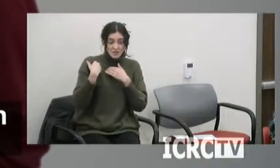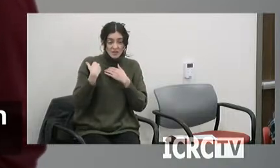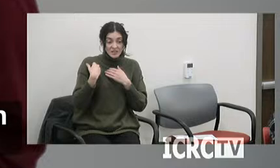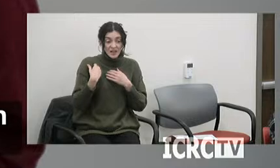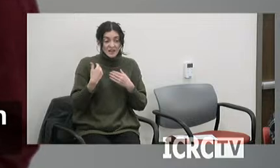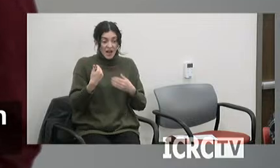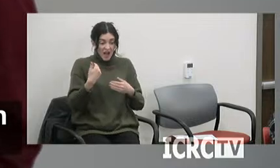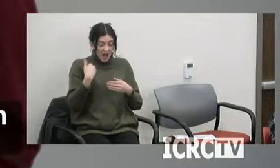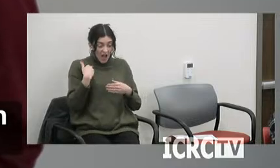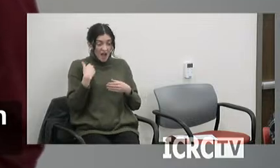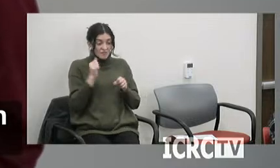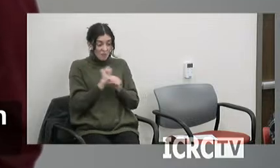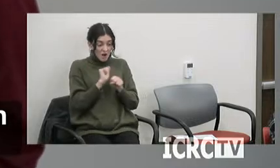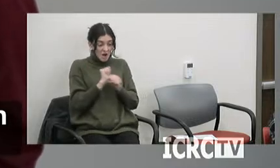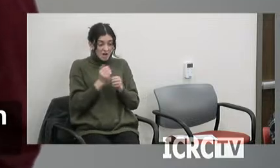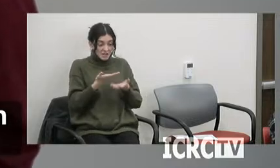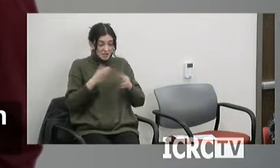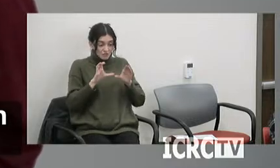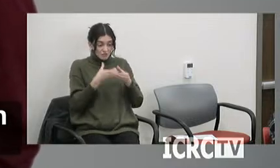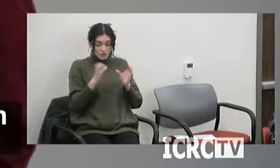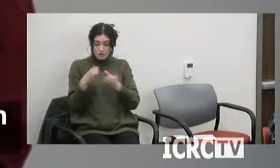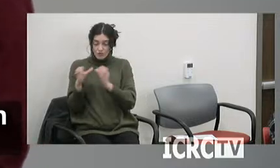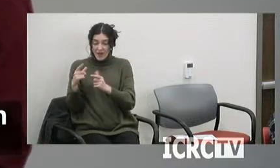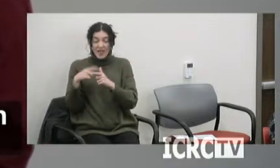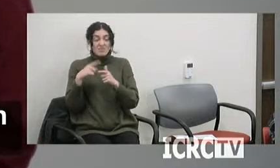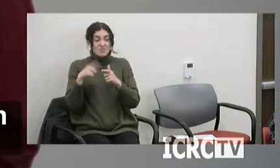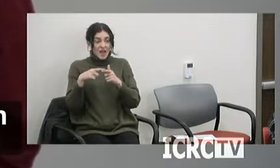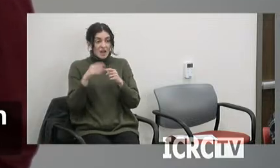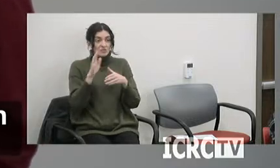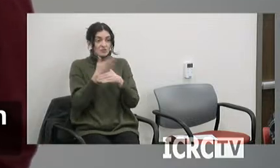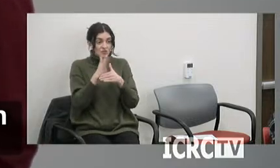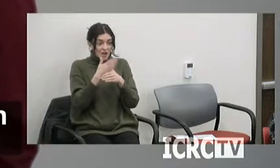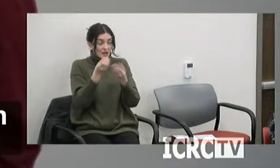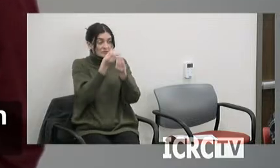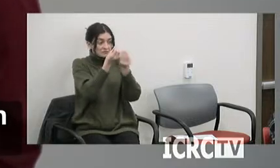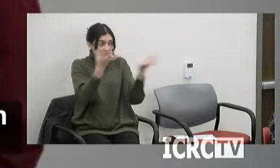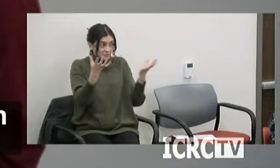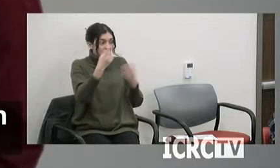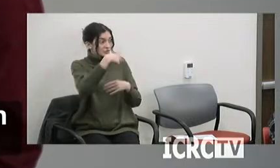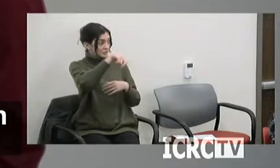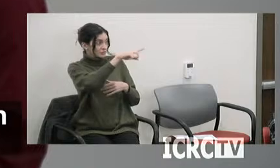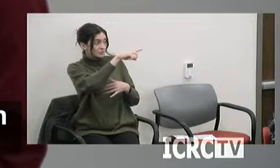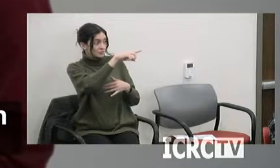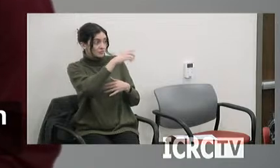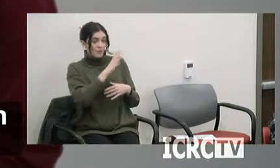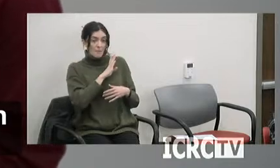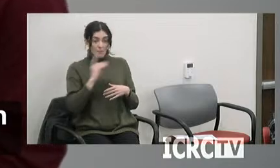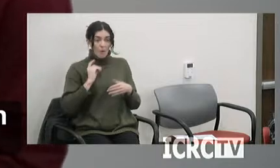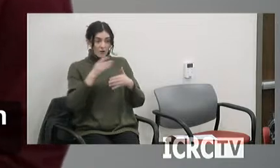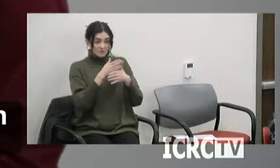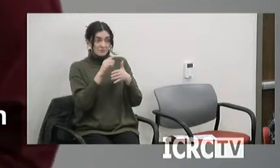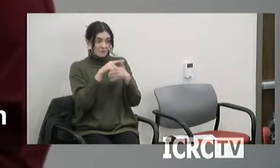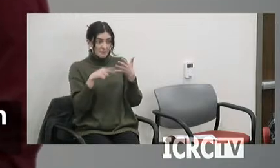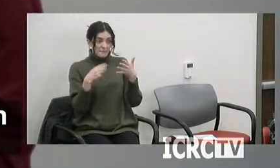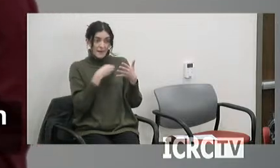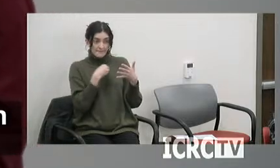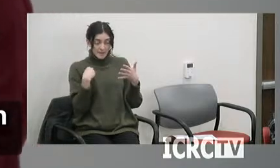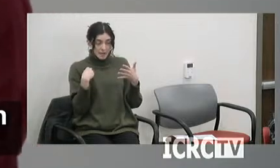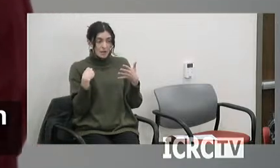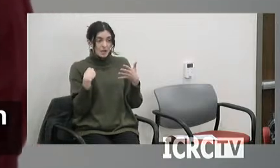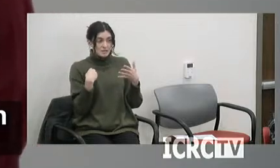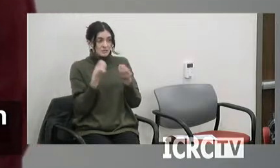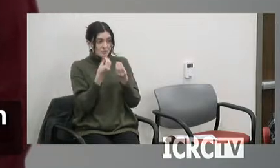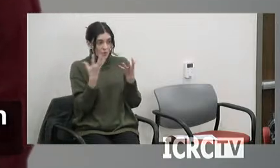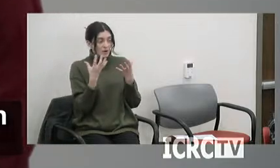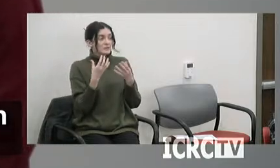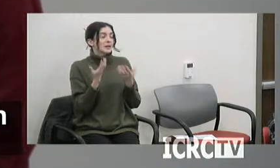this point to talk about any kind of detail of what we're doing and what could or could not end up happening. Again,